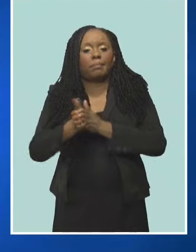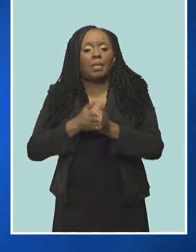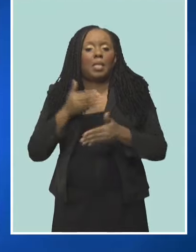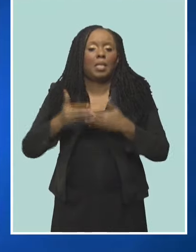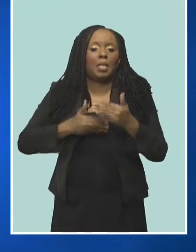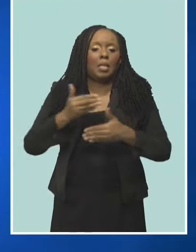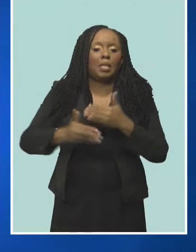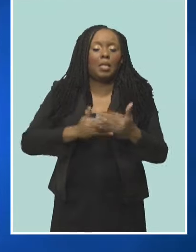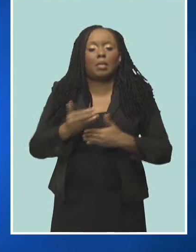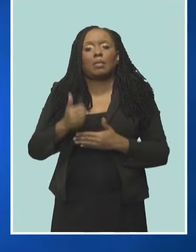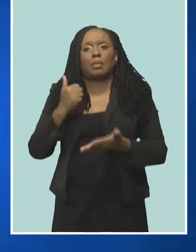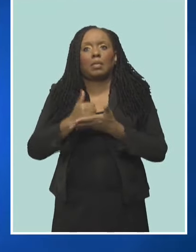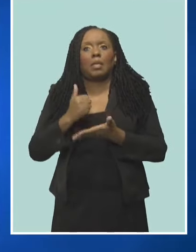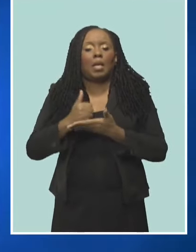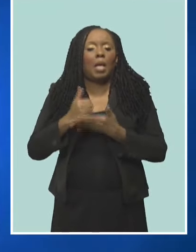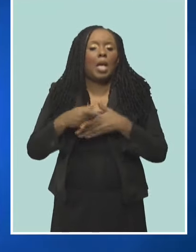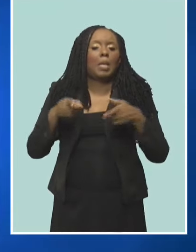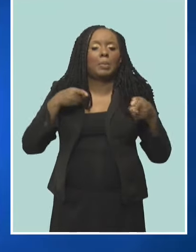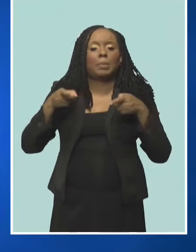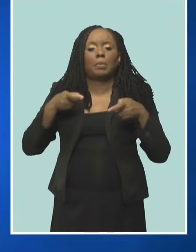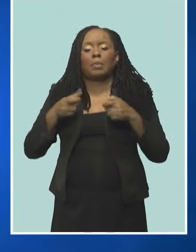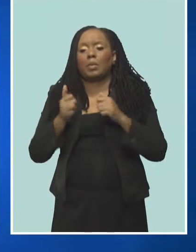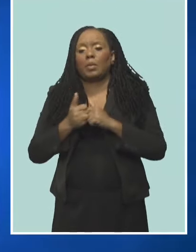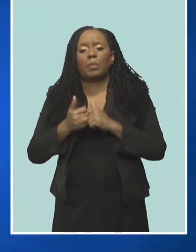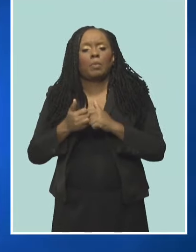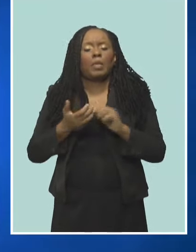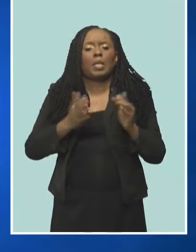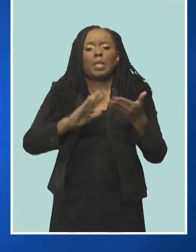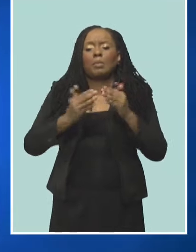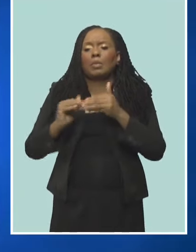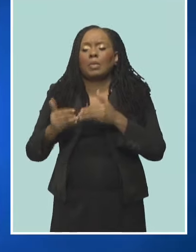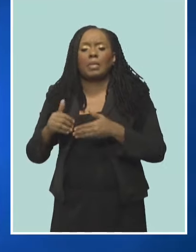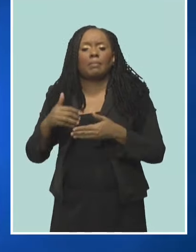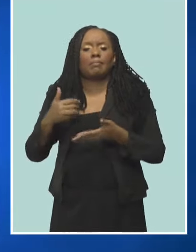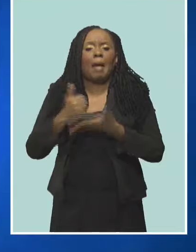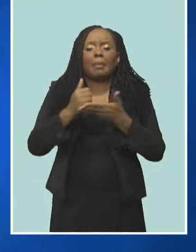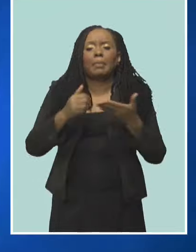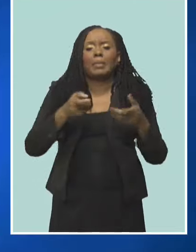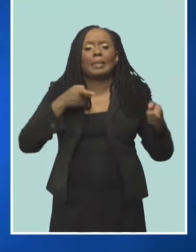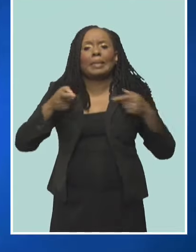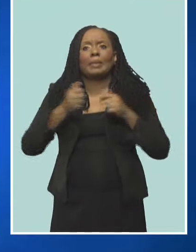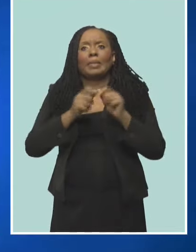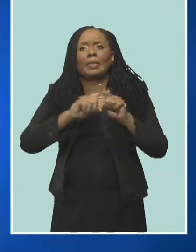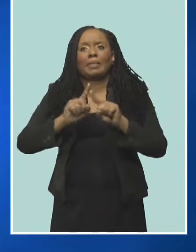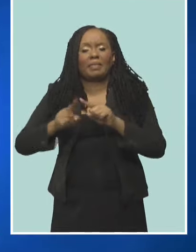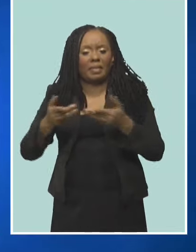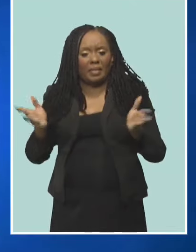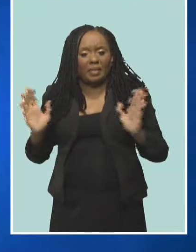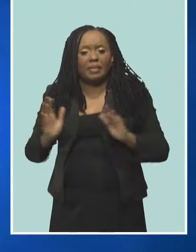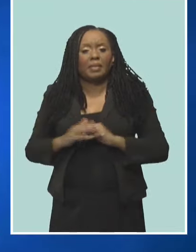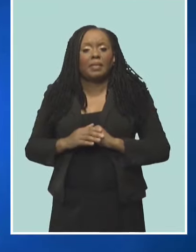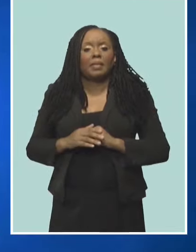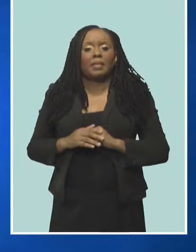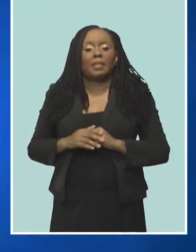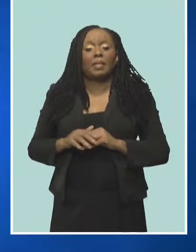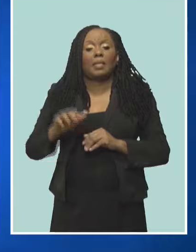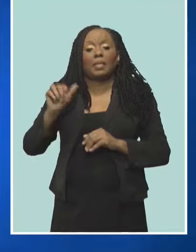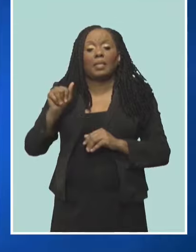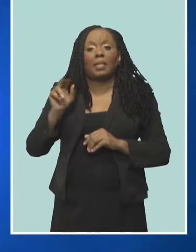as it moves forward to help address these societal ills. Bishop Maxwell made the remarks during the Anglican